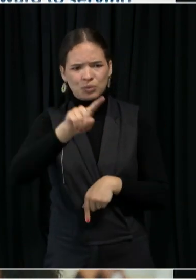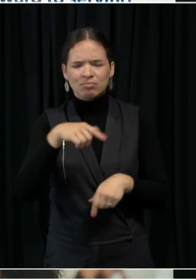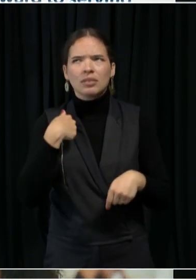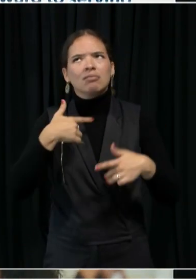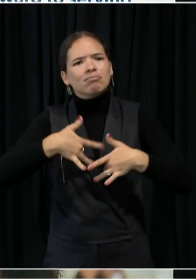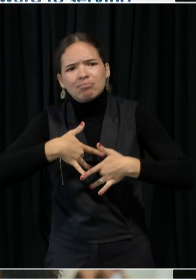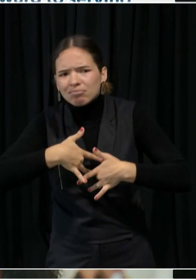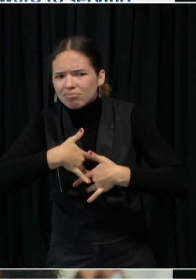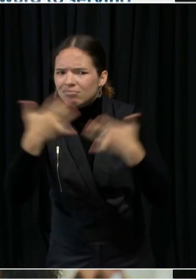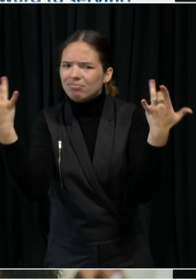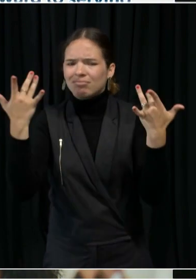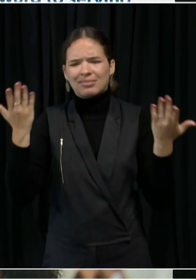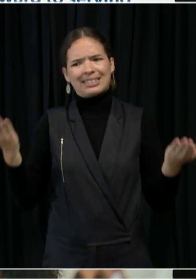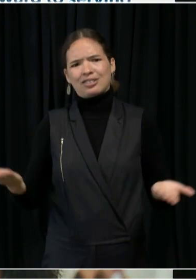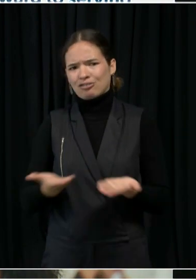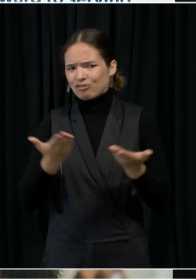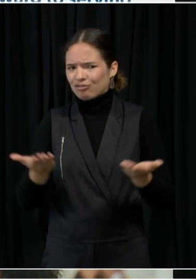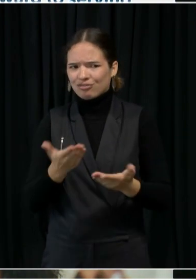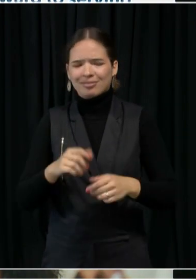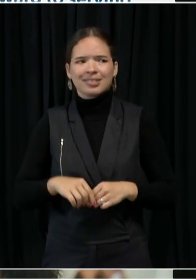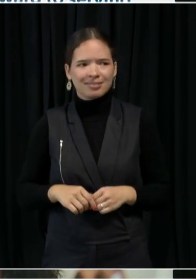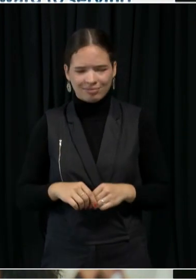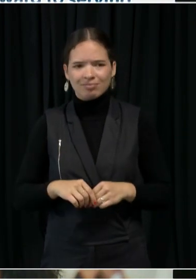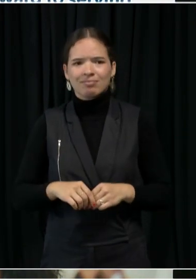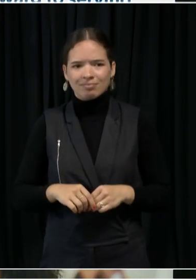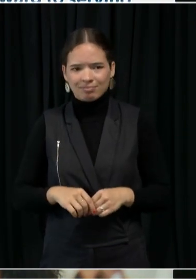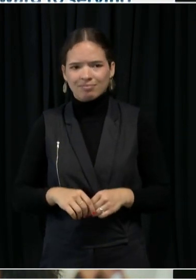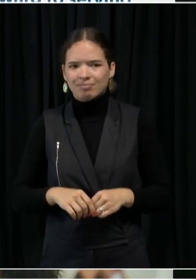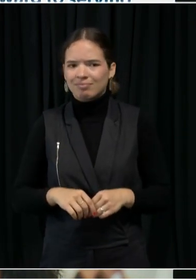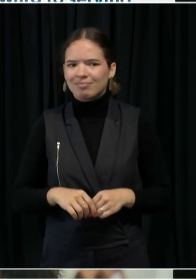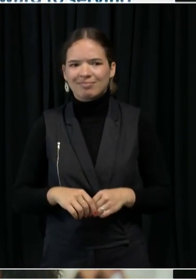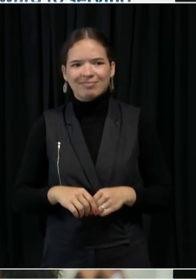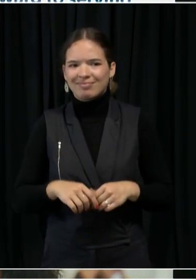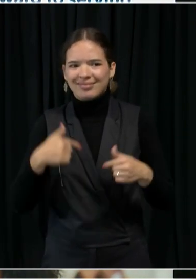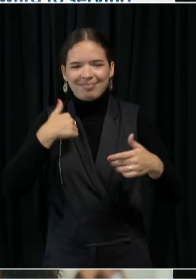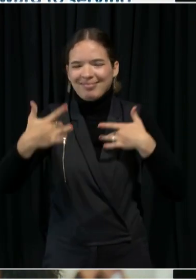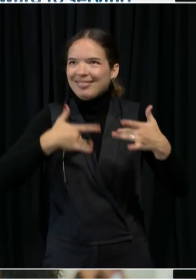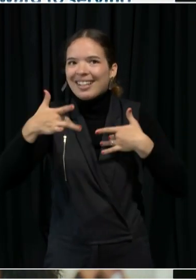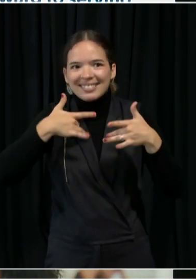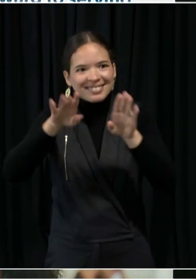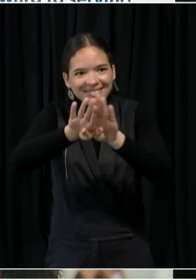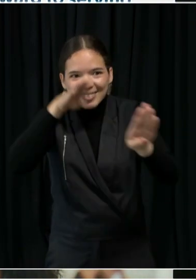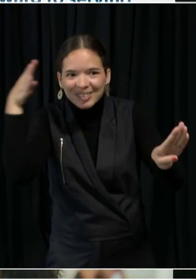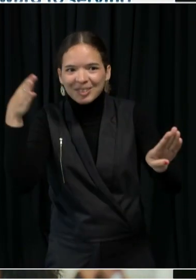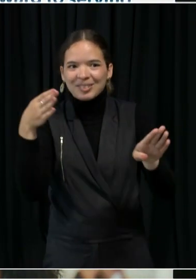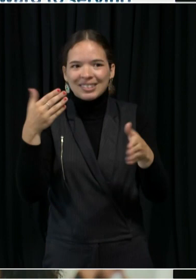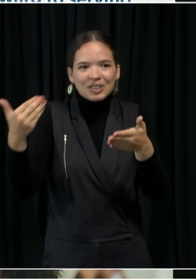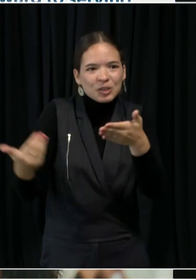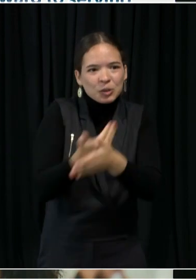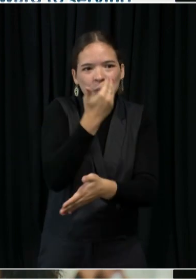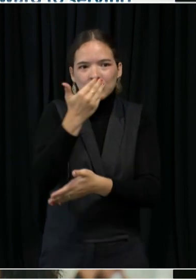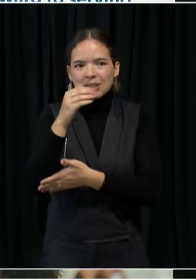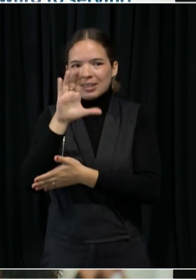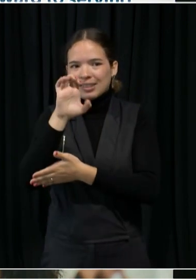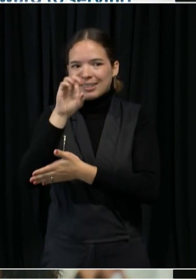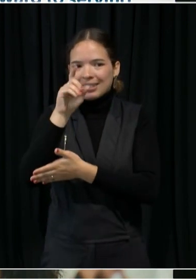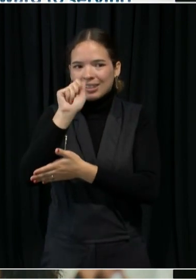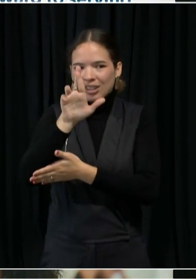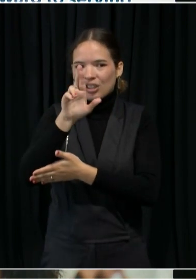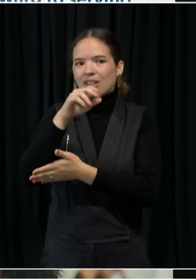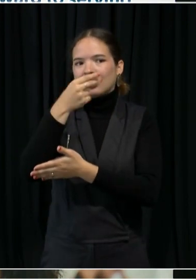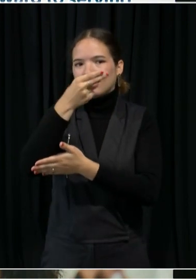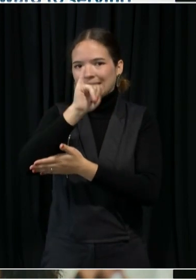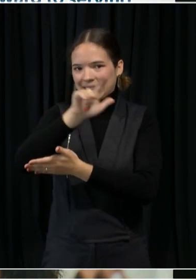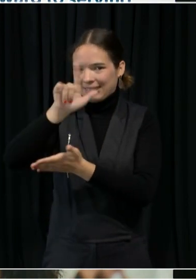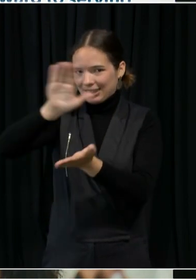here today to open and celebrate the new Cedar Hill Urgent Care GW Health. This